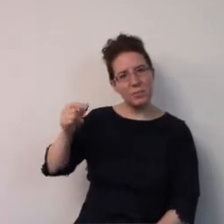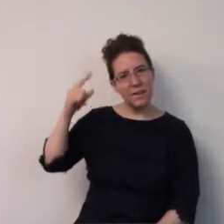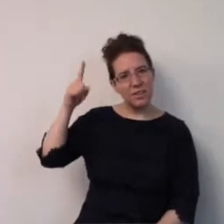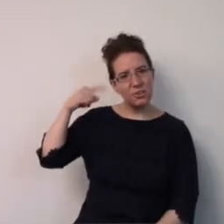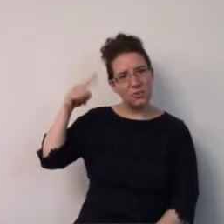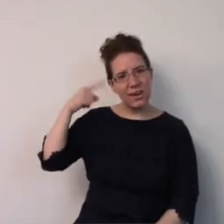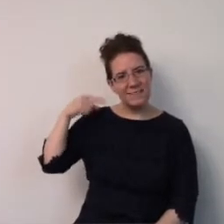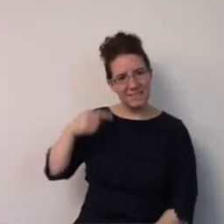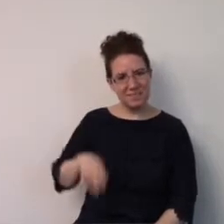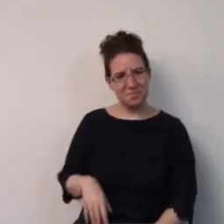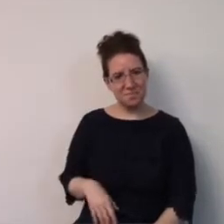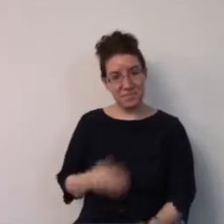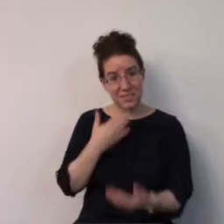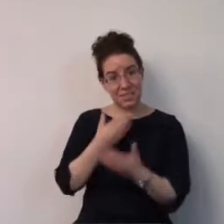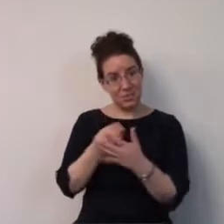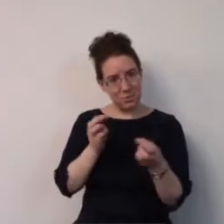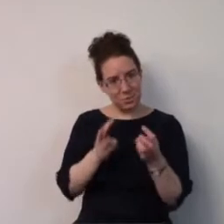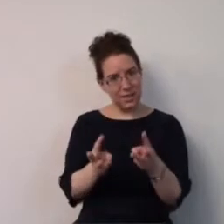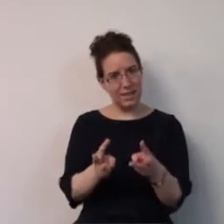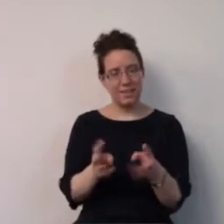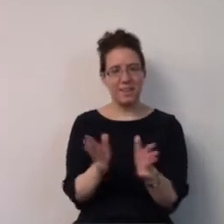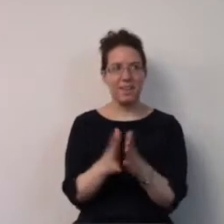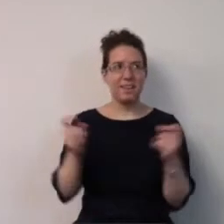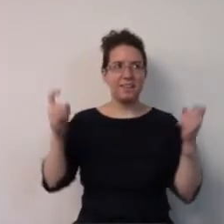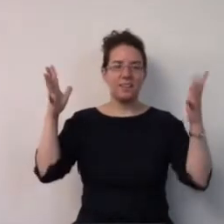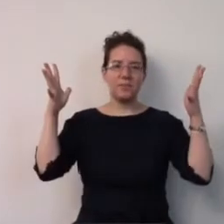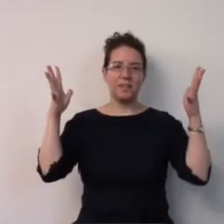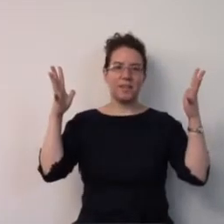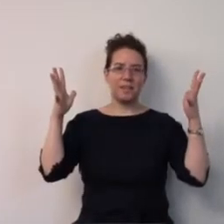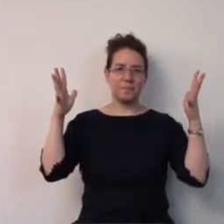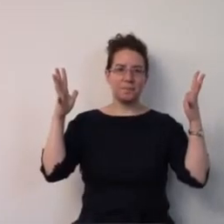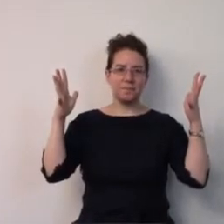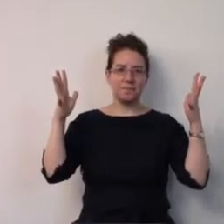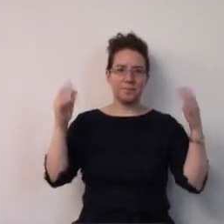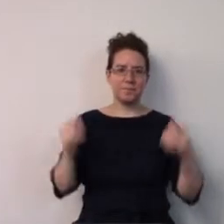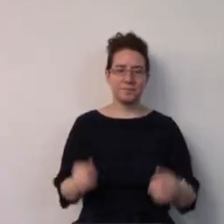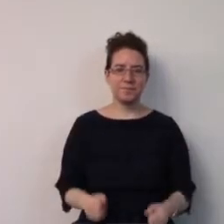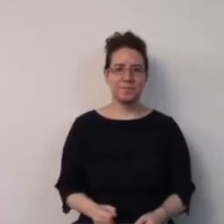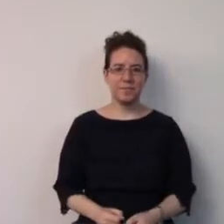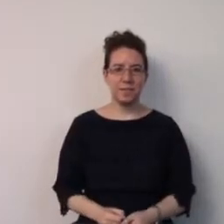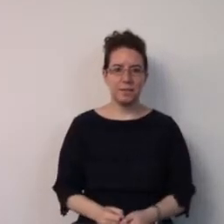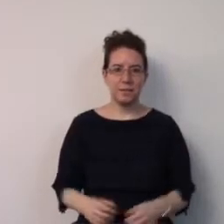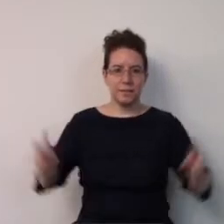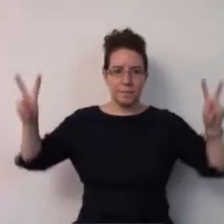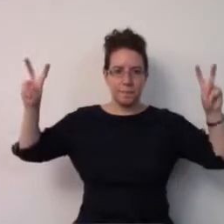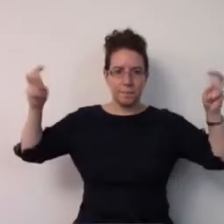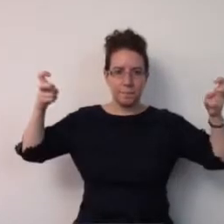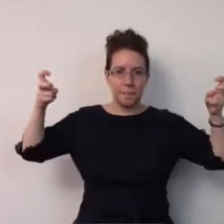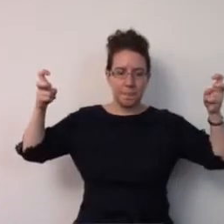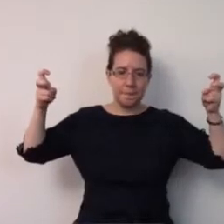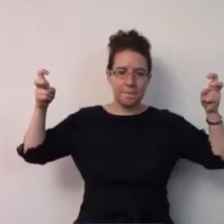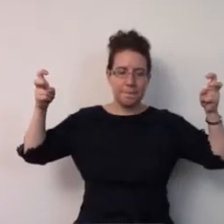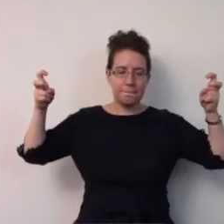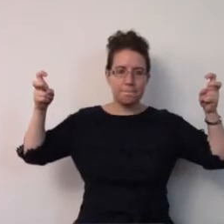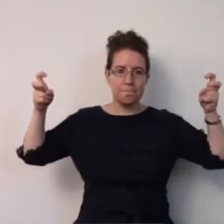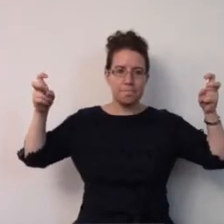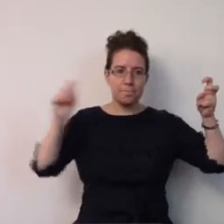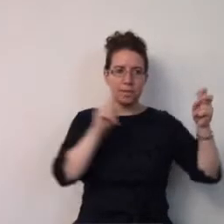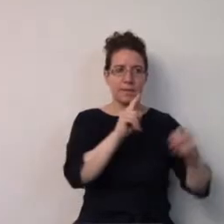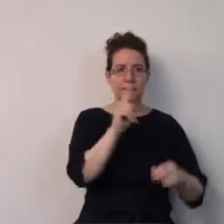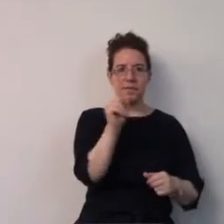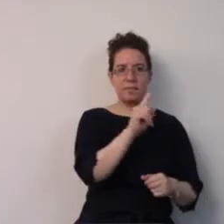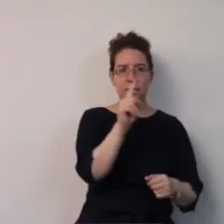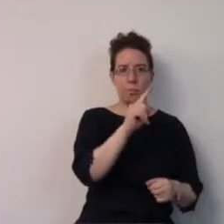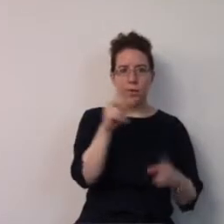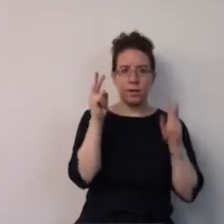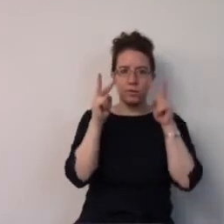So the title of this message, as I said, someone is watching you. Isn't that obvious? Uh-huh. You know,